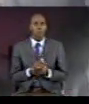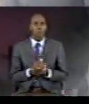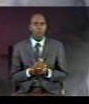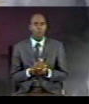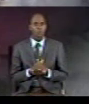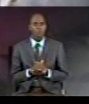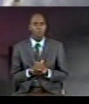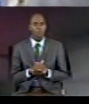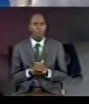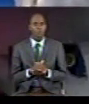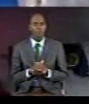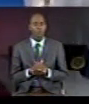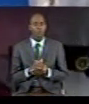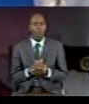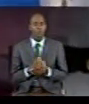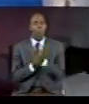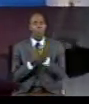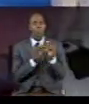Praise the Lord. Hallelujah.